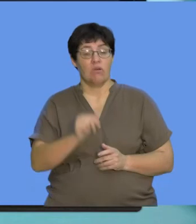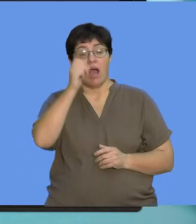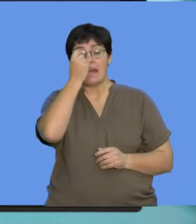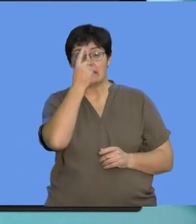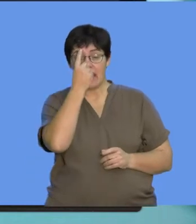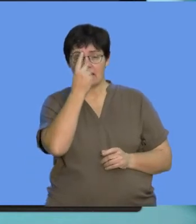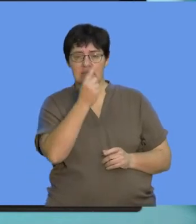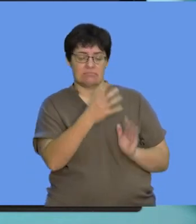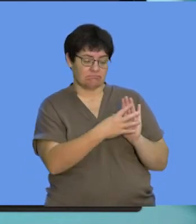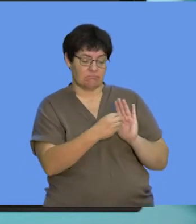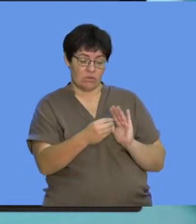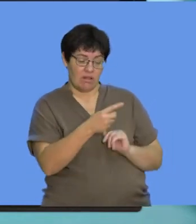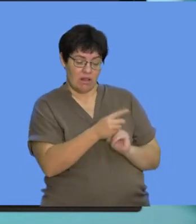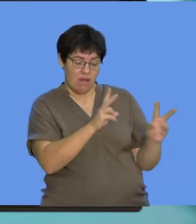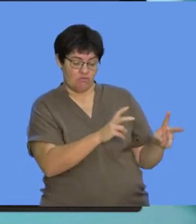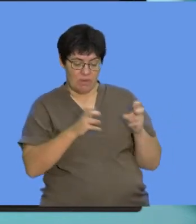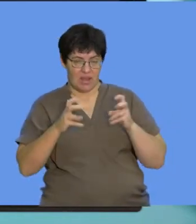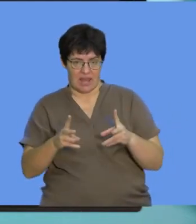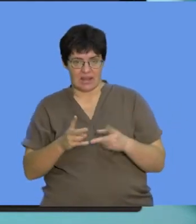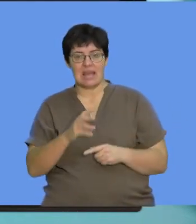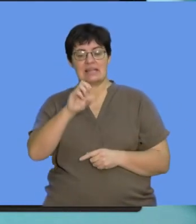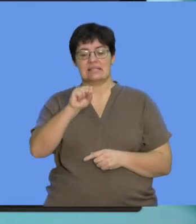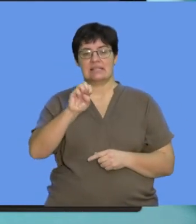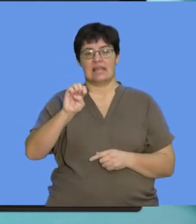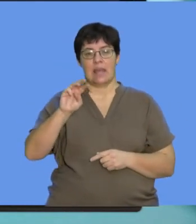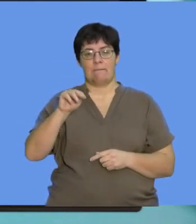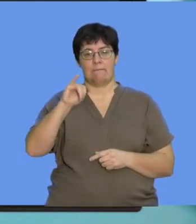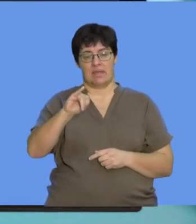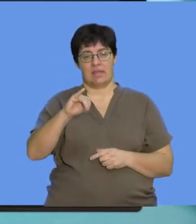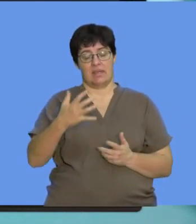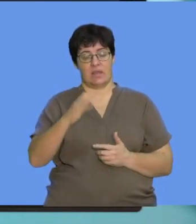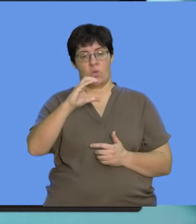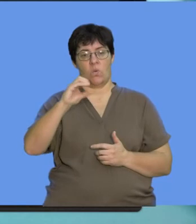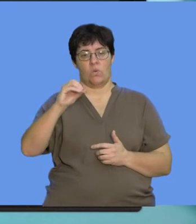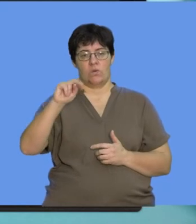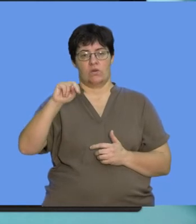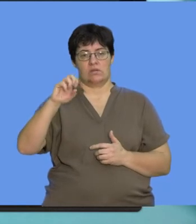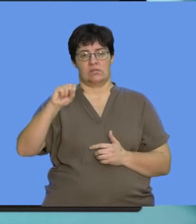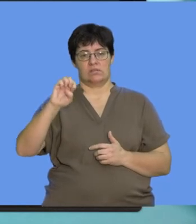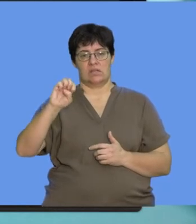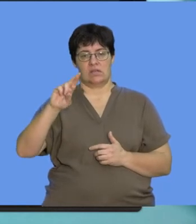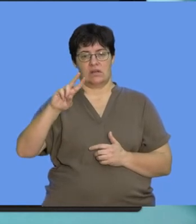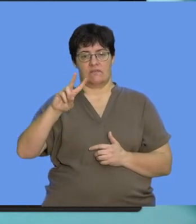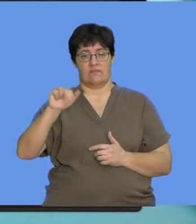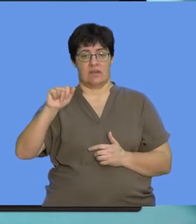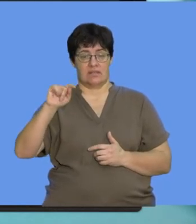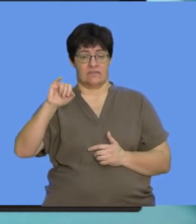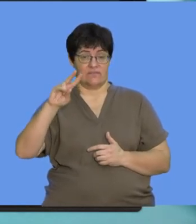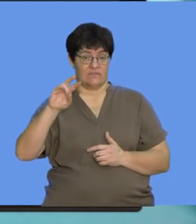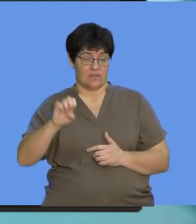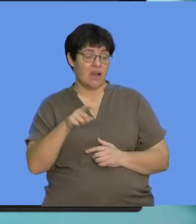the model of replication, and the model that we referred to was the semi-conservative model of replication, we can understand